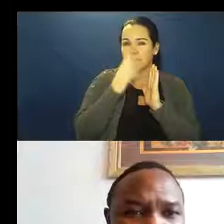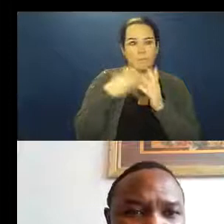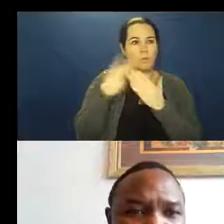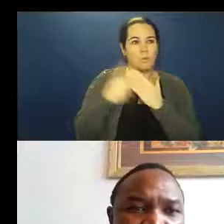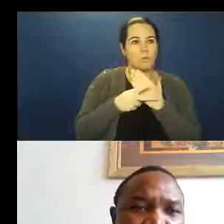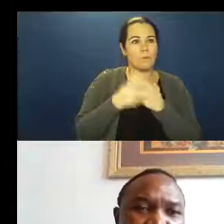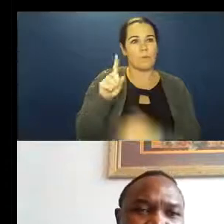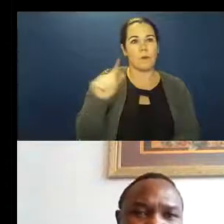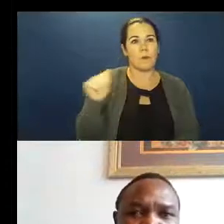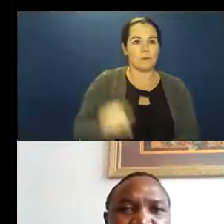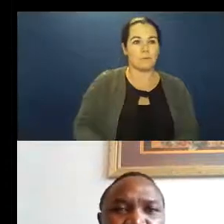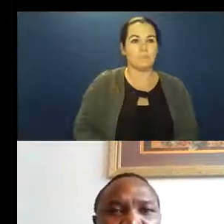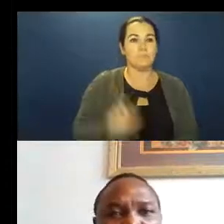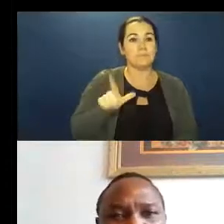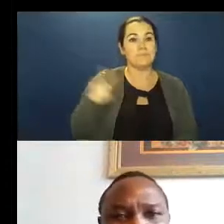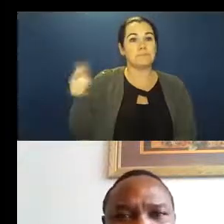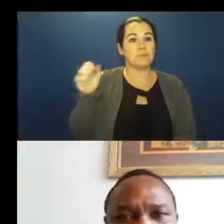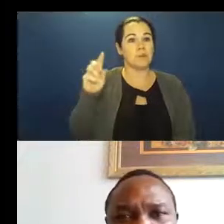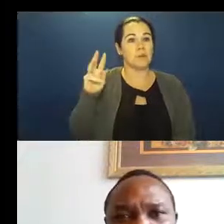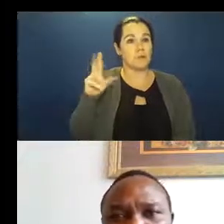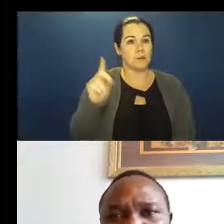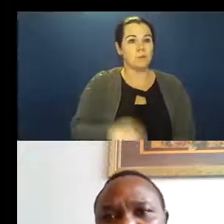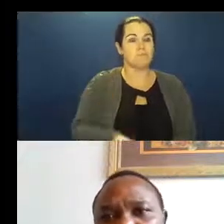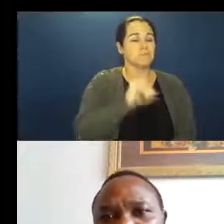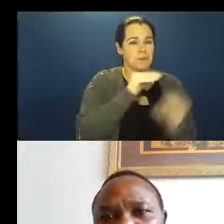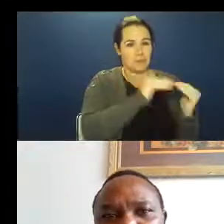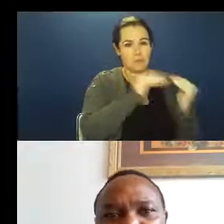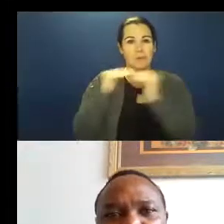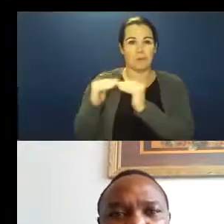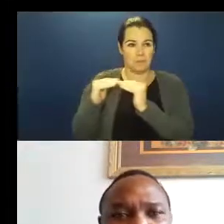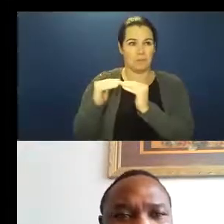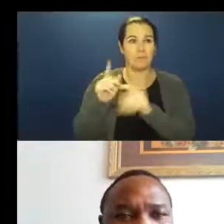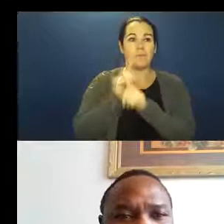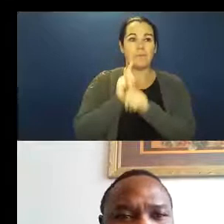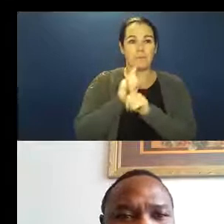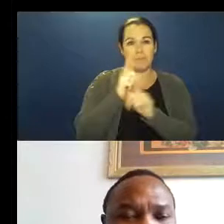Dr. Washington. Yes, so the peer-to-peer mentorship research team model,